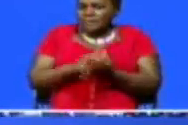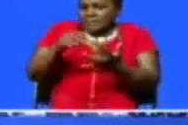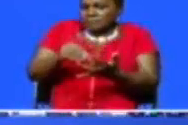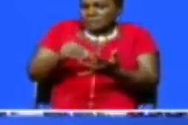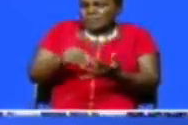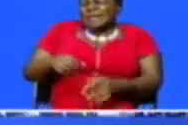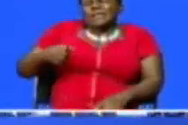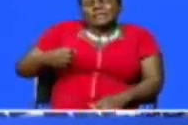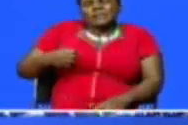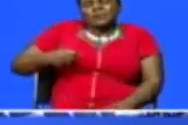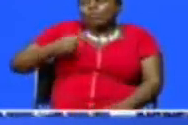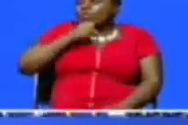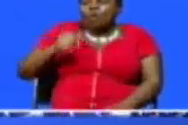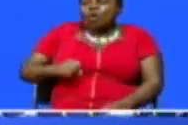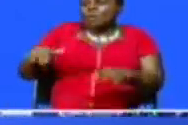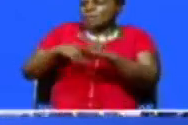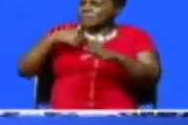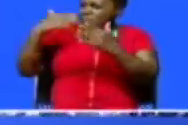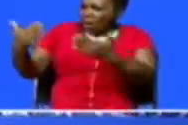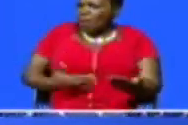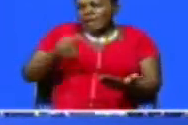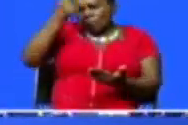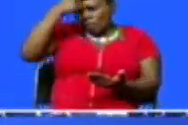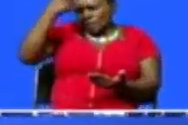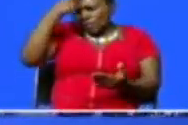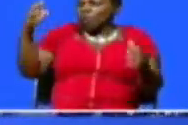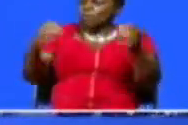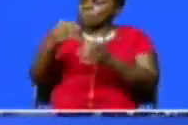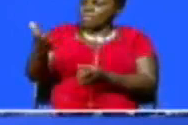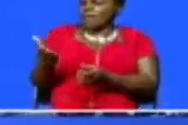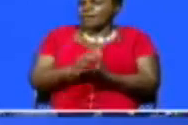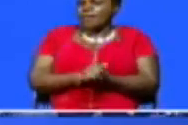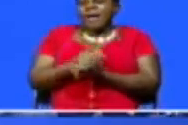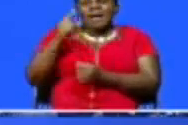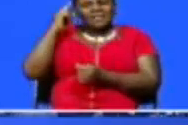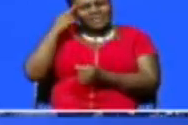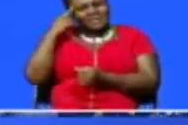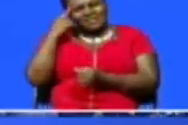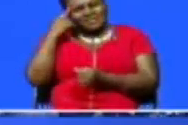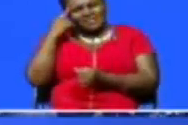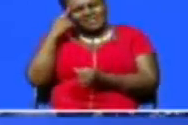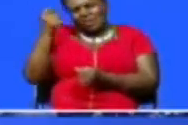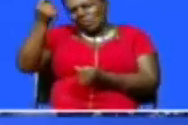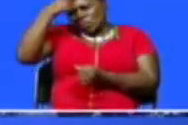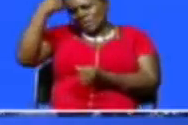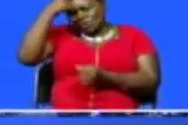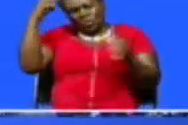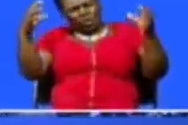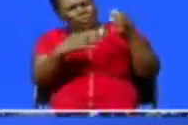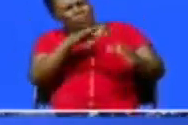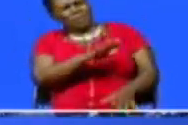Particularly senior members kama mimi nilimkaribisha kwa chama cha Ford Kenya. I think Wetangula and his